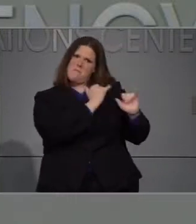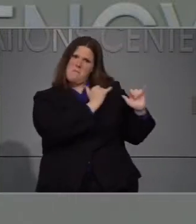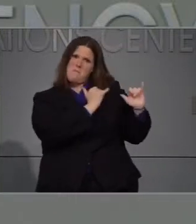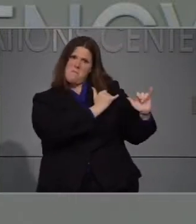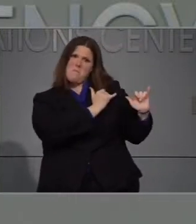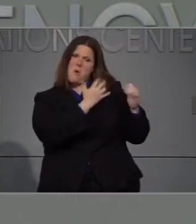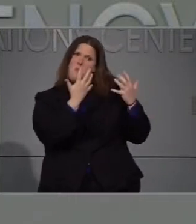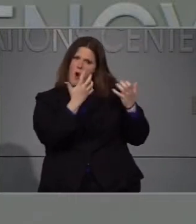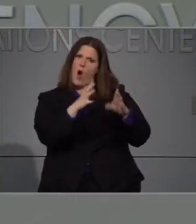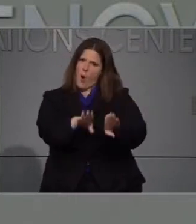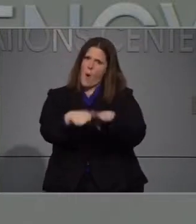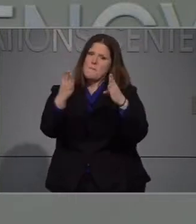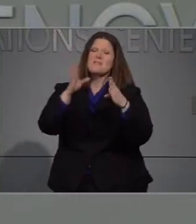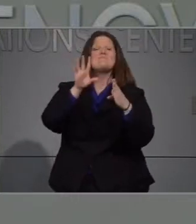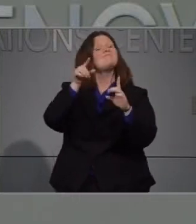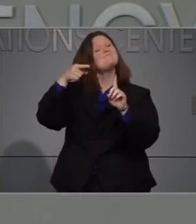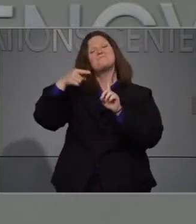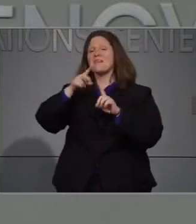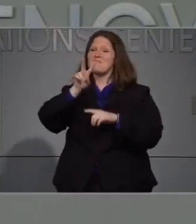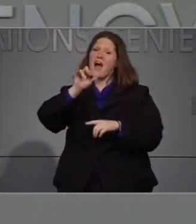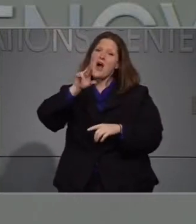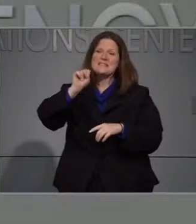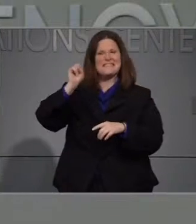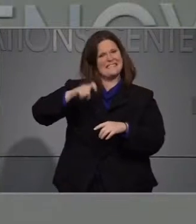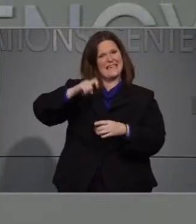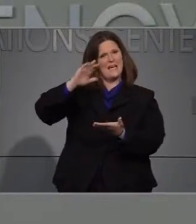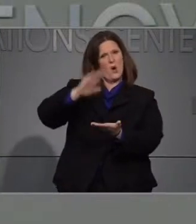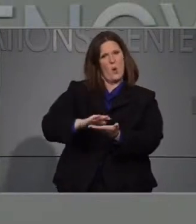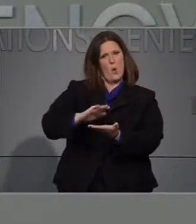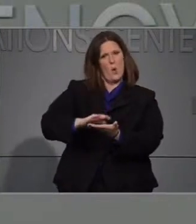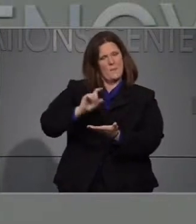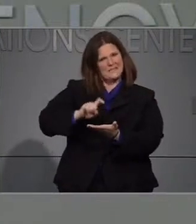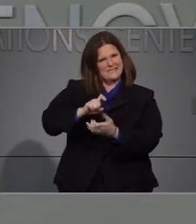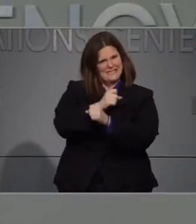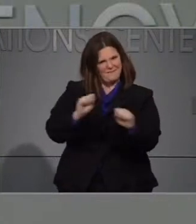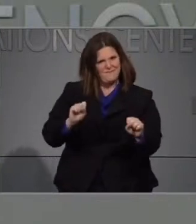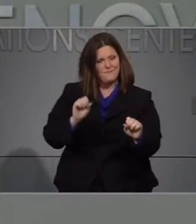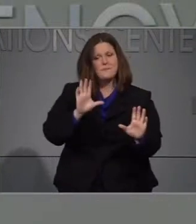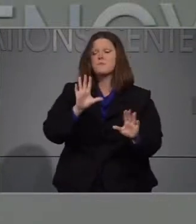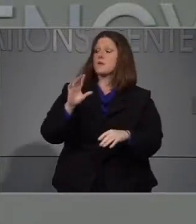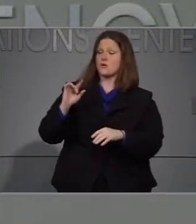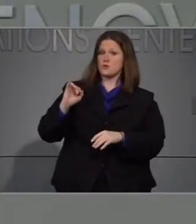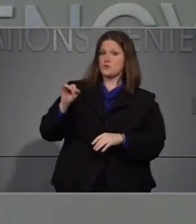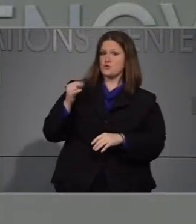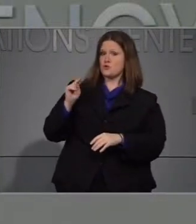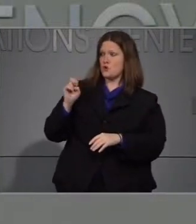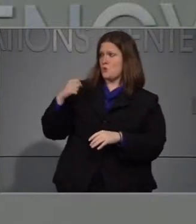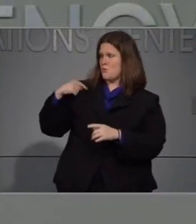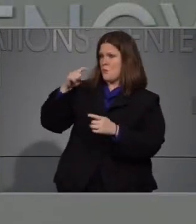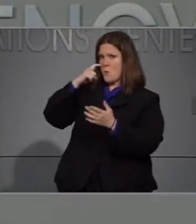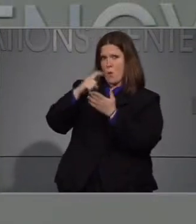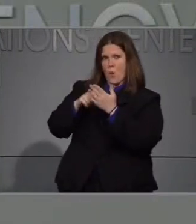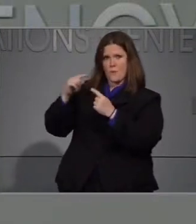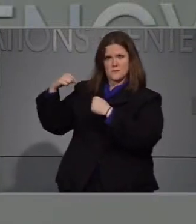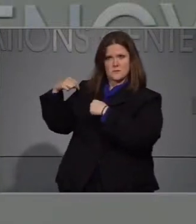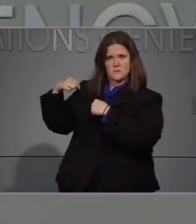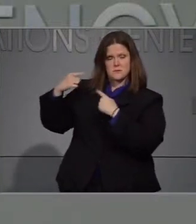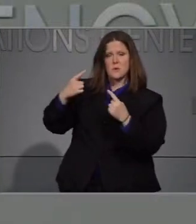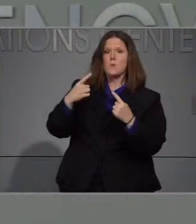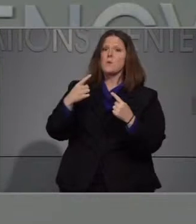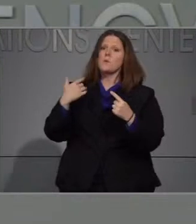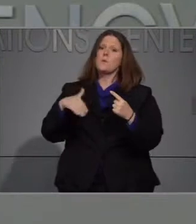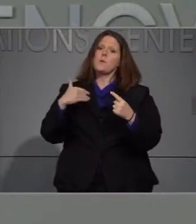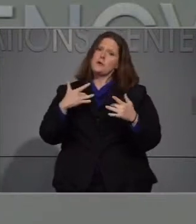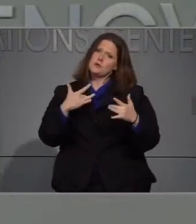sure that we keep the virus level low. What we've seen over the course of June has been concerning here. We've seen